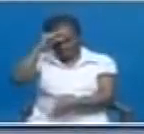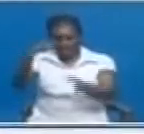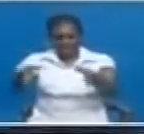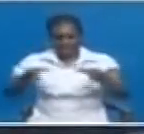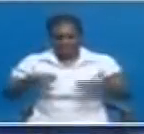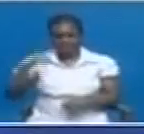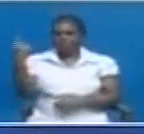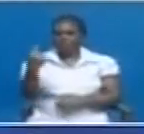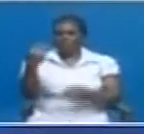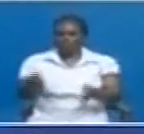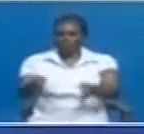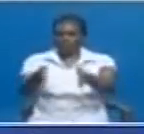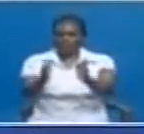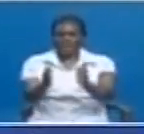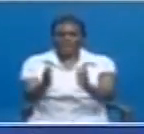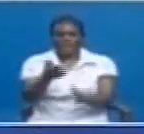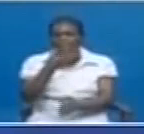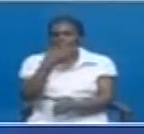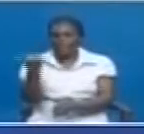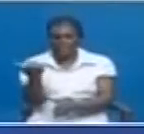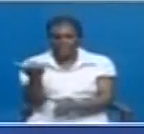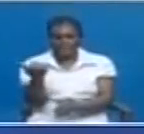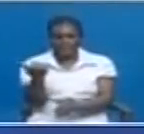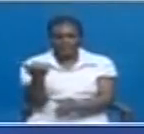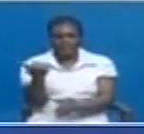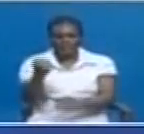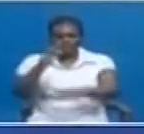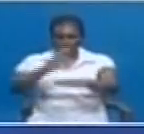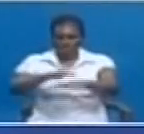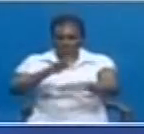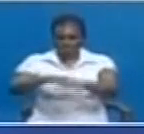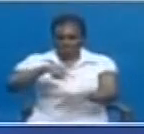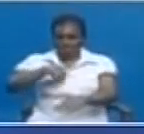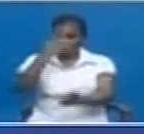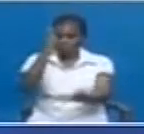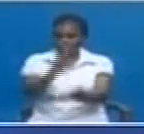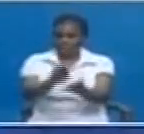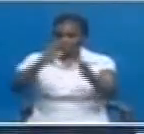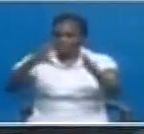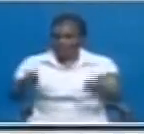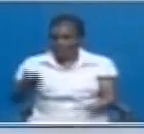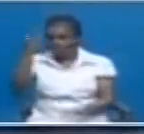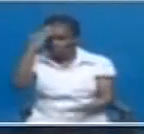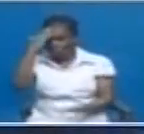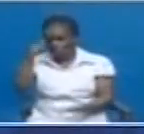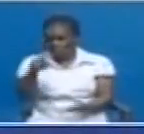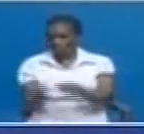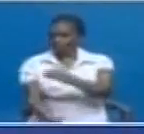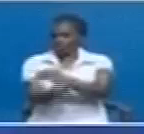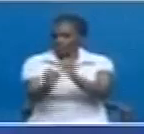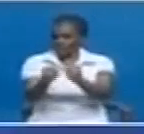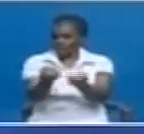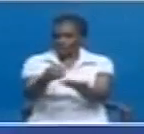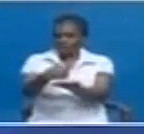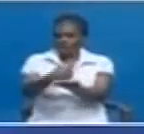the only way, one of the only ways, the best and the most independent ways for us to verify and to know where this corruption is happening is the